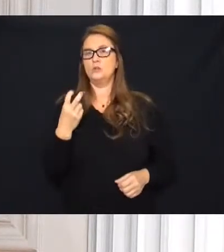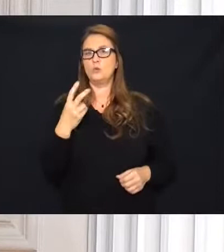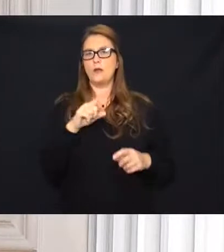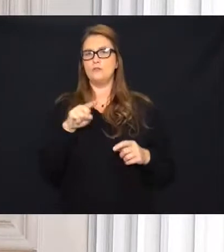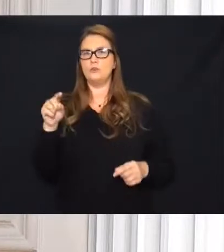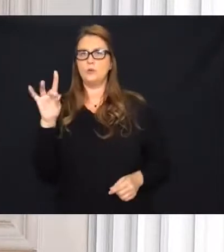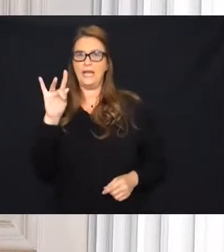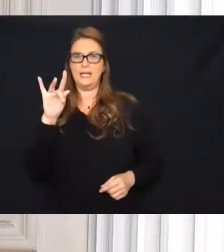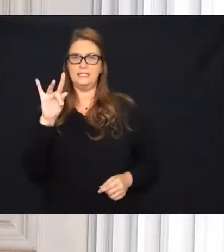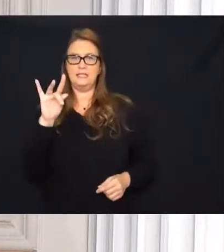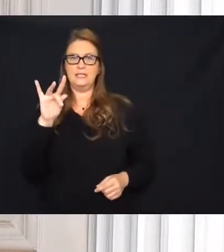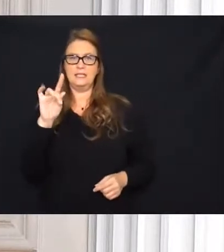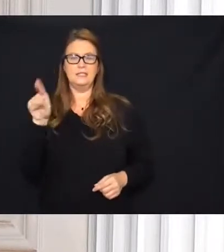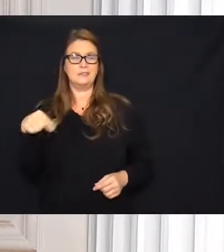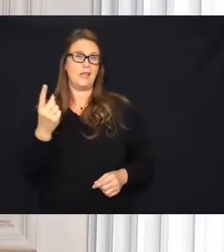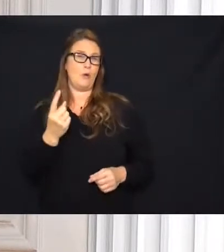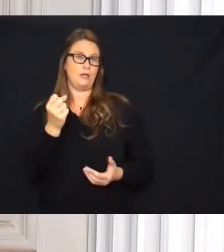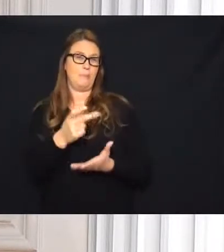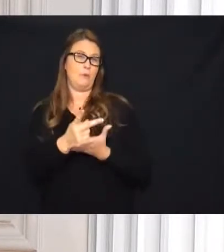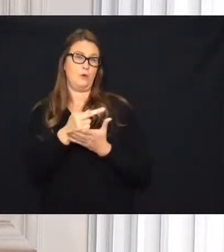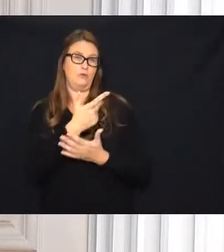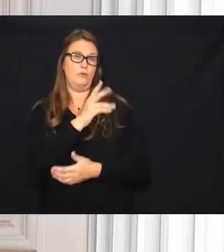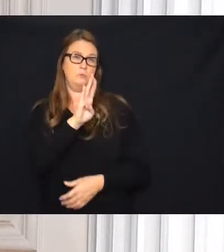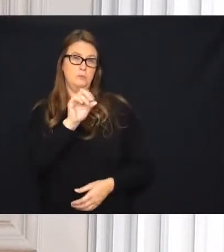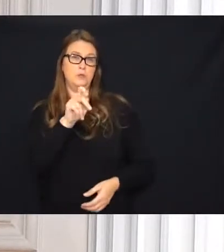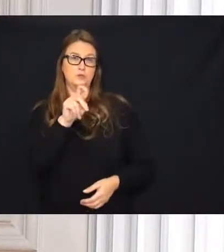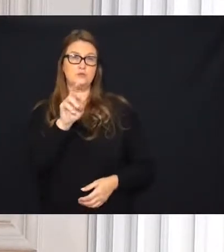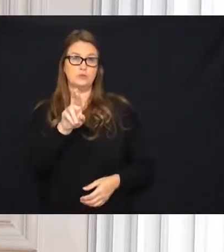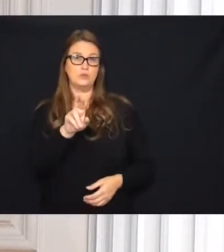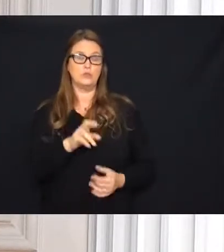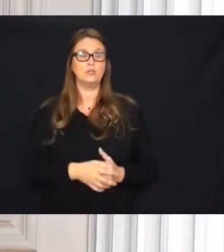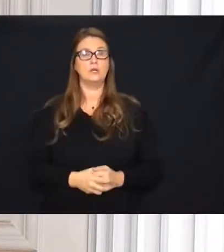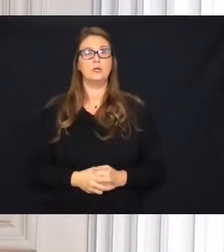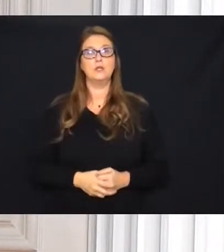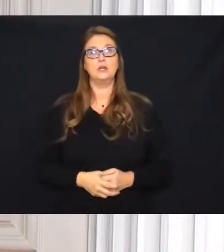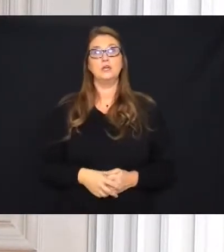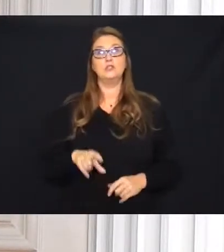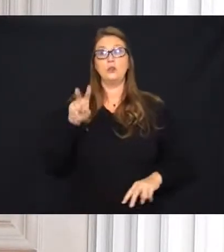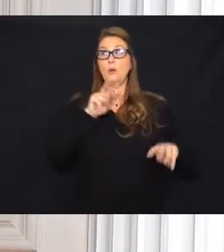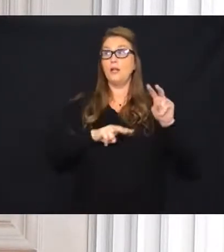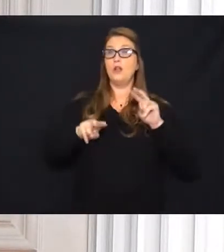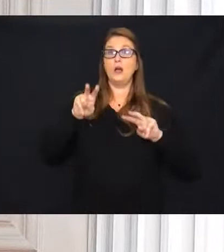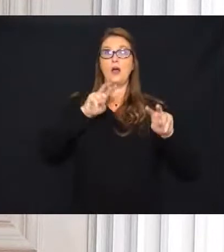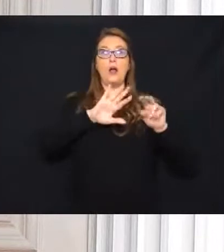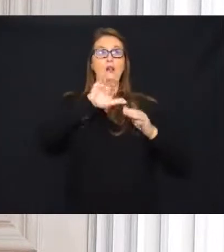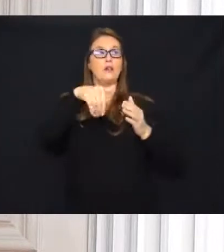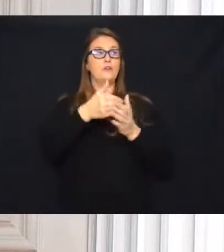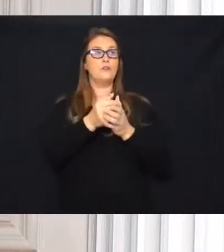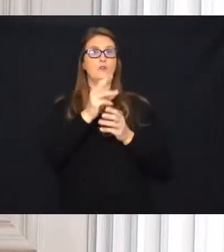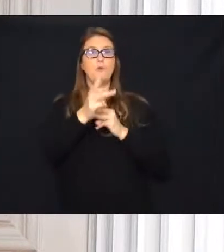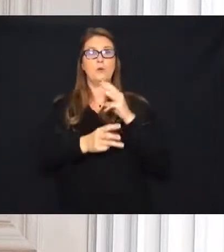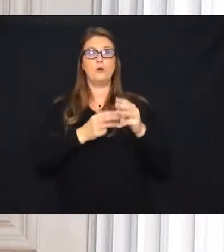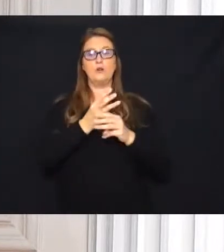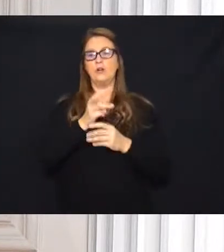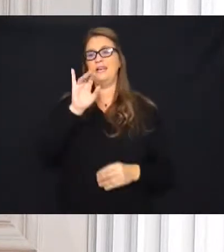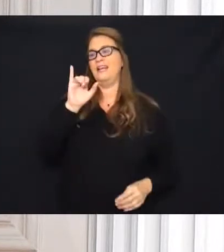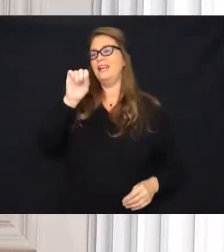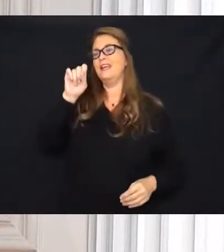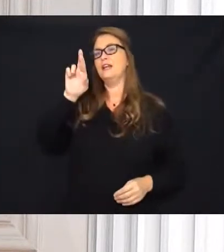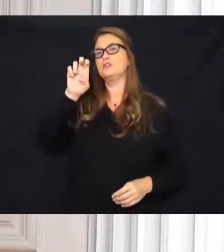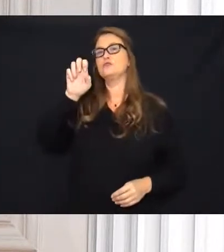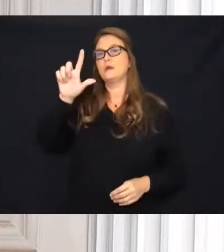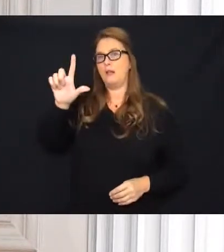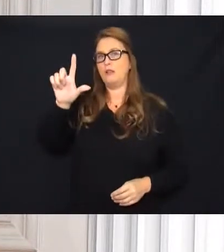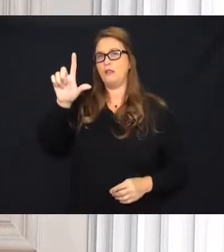is the only approved booster dose. And as we look across the world, we see that Israel, as the governor mentioned, who